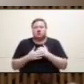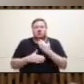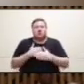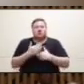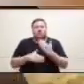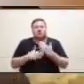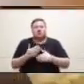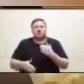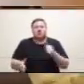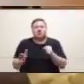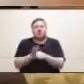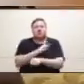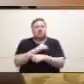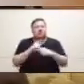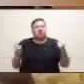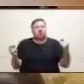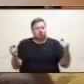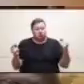concluded,